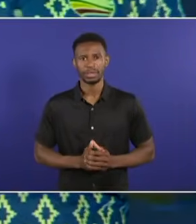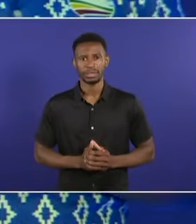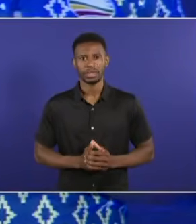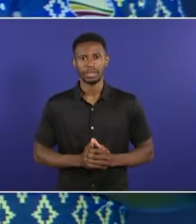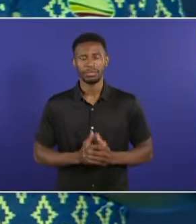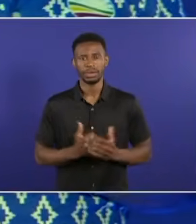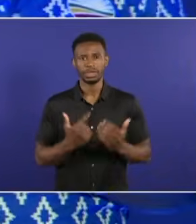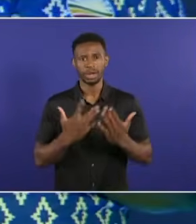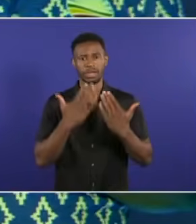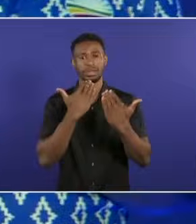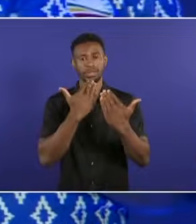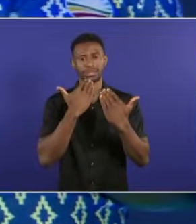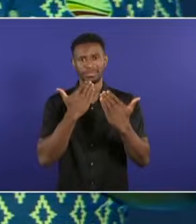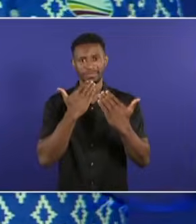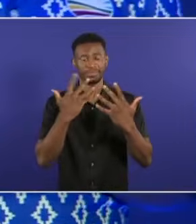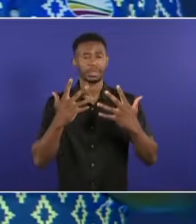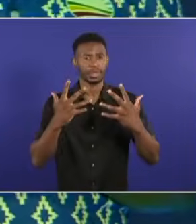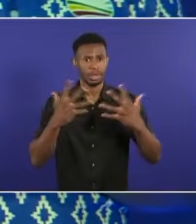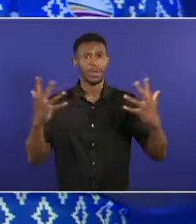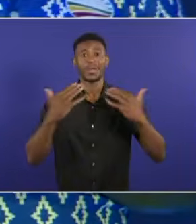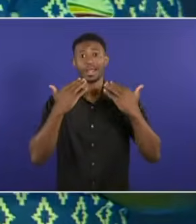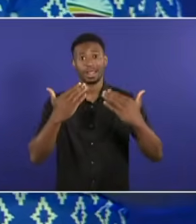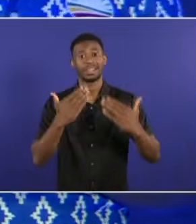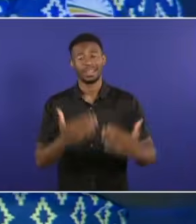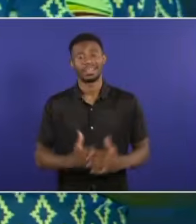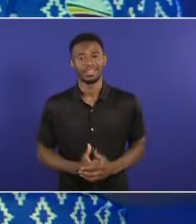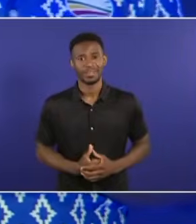Thank you so much.